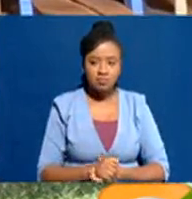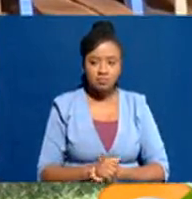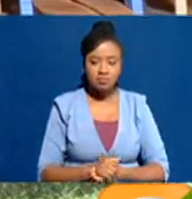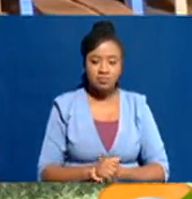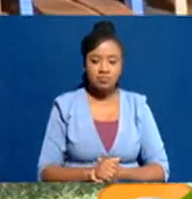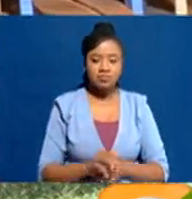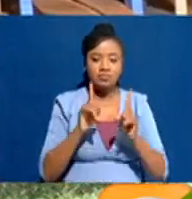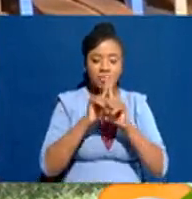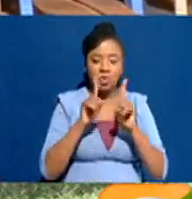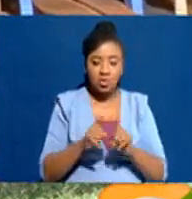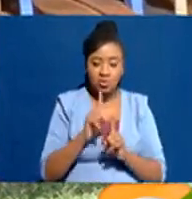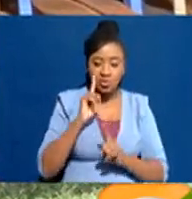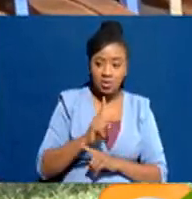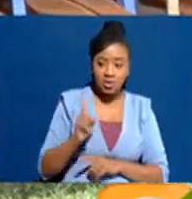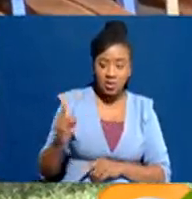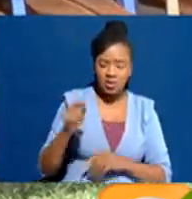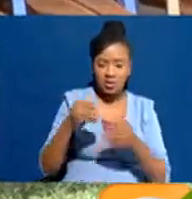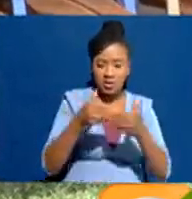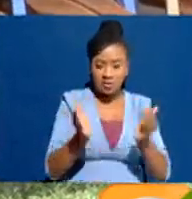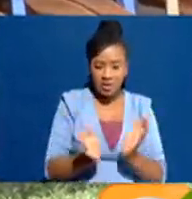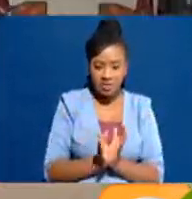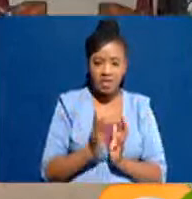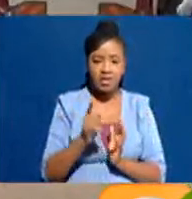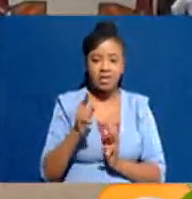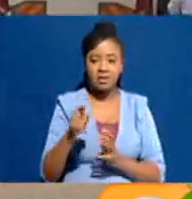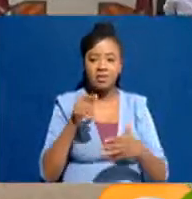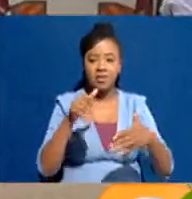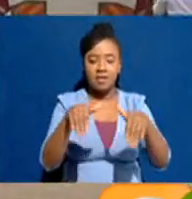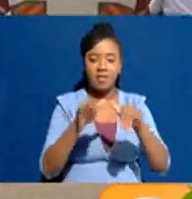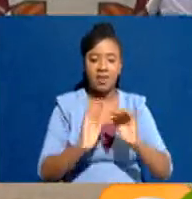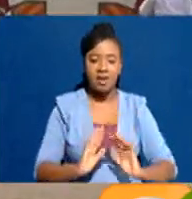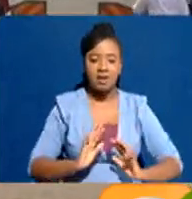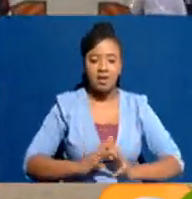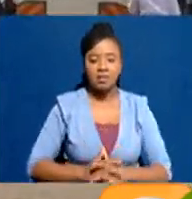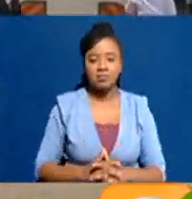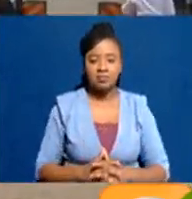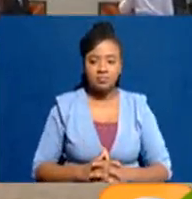Well, this family and community bids the late Kipkoech that final goodbye.